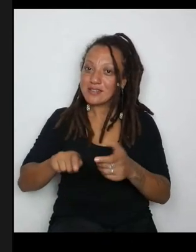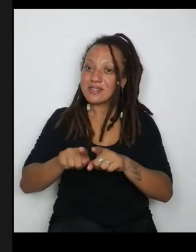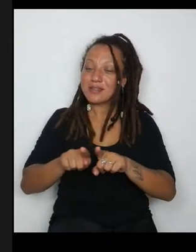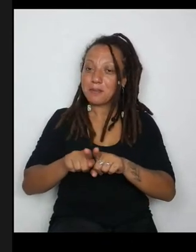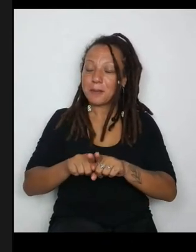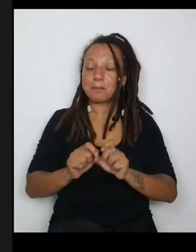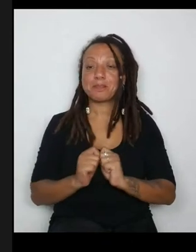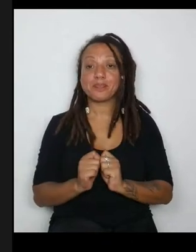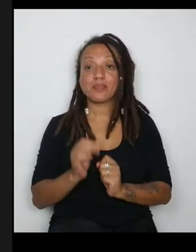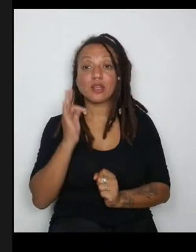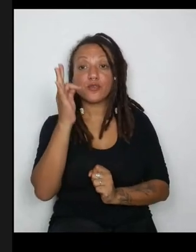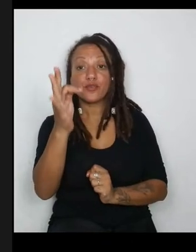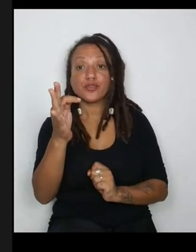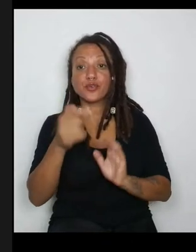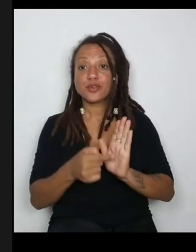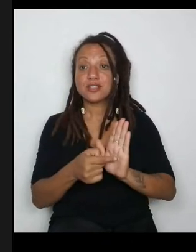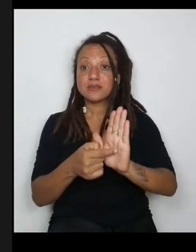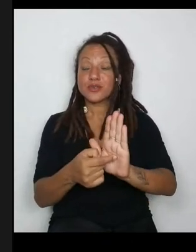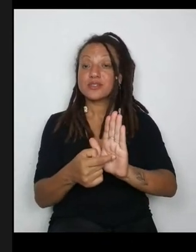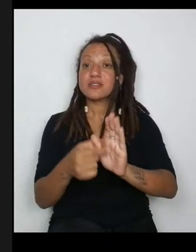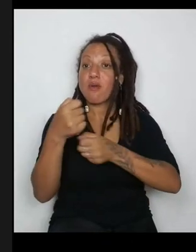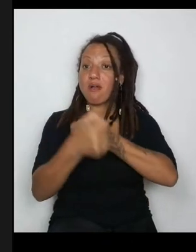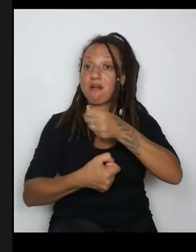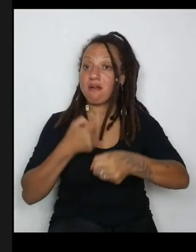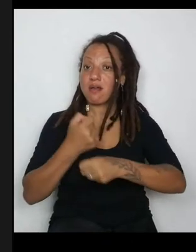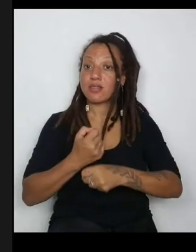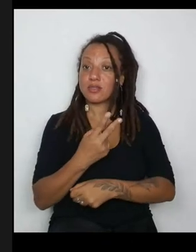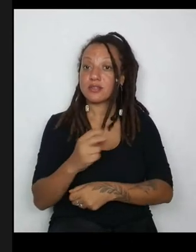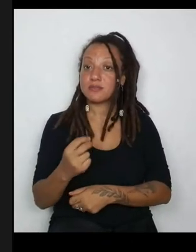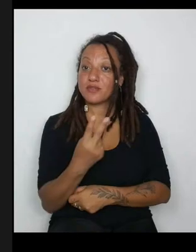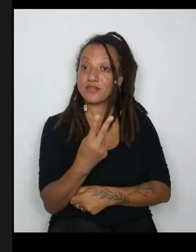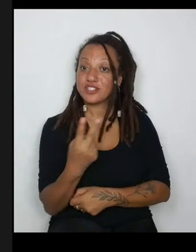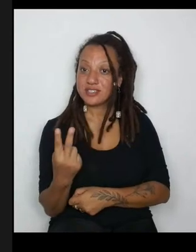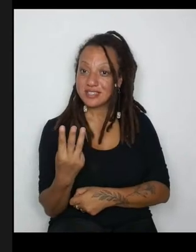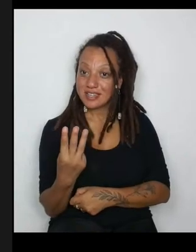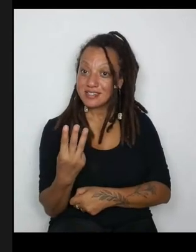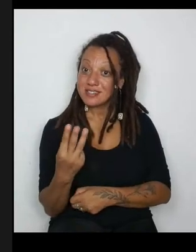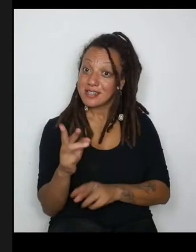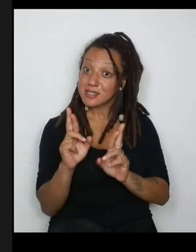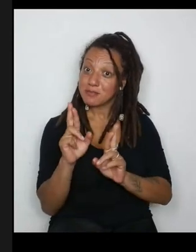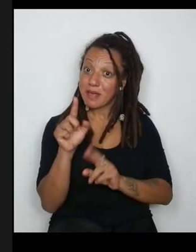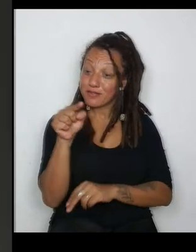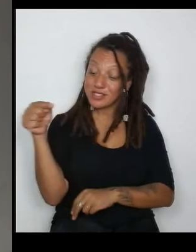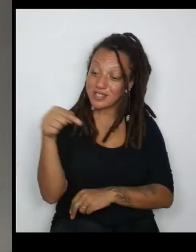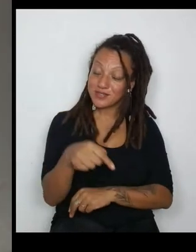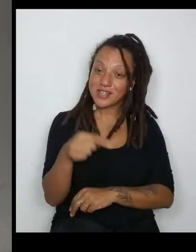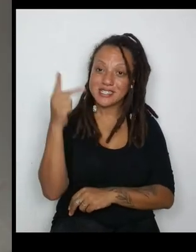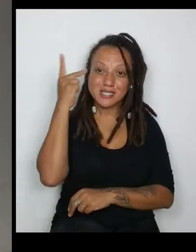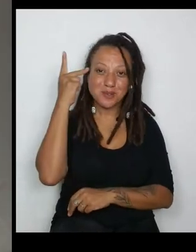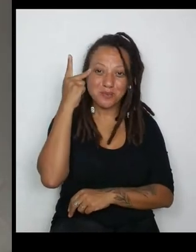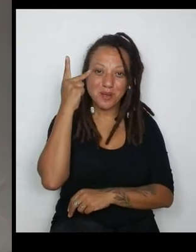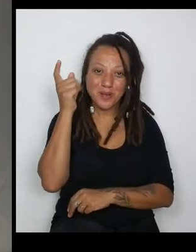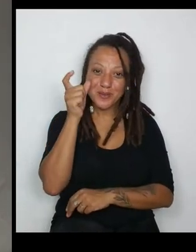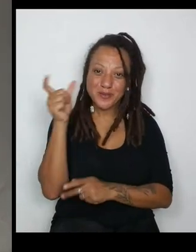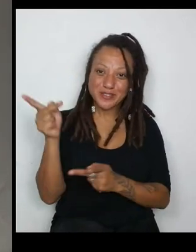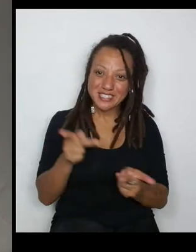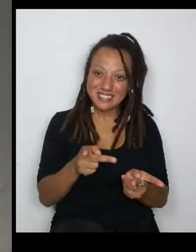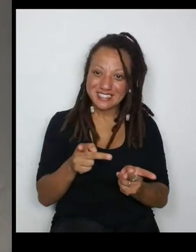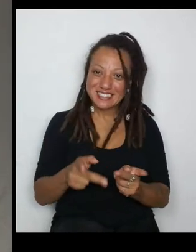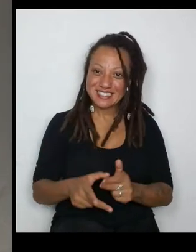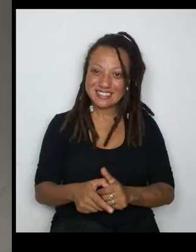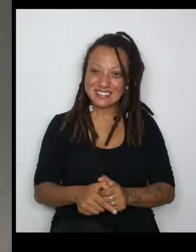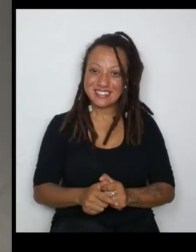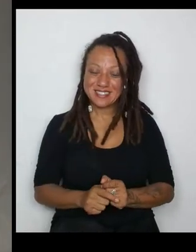contribute to that publication and we are also going to have the exhibit next year and i hope to see you here in sao paulo joining